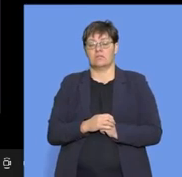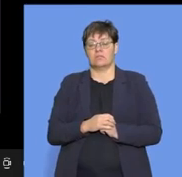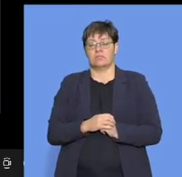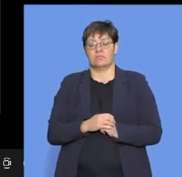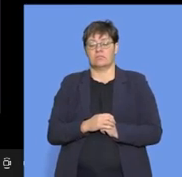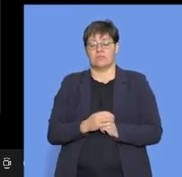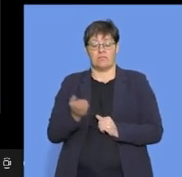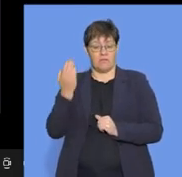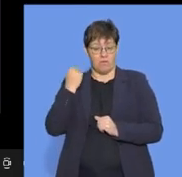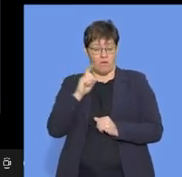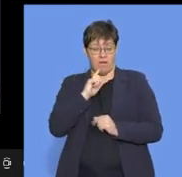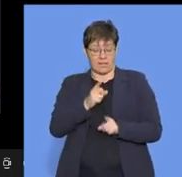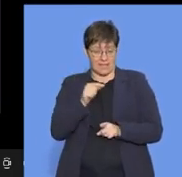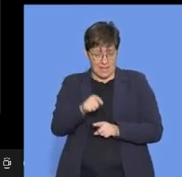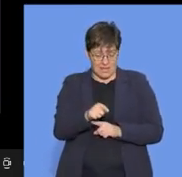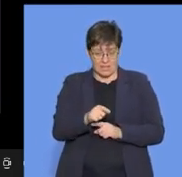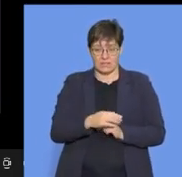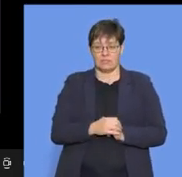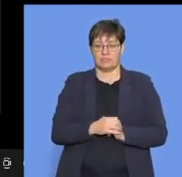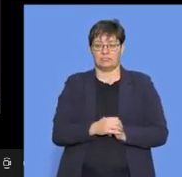function of our last answer.